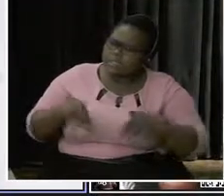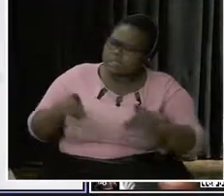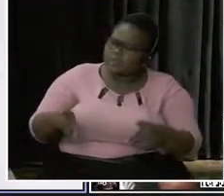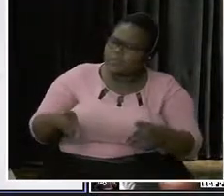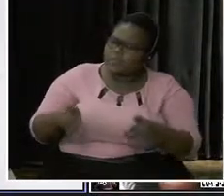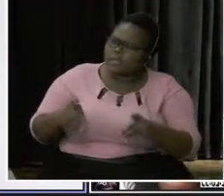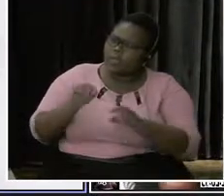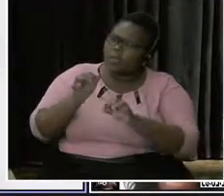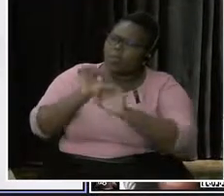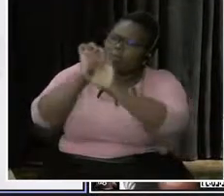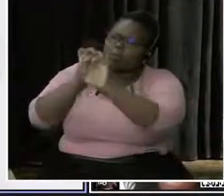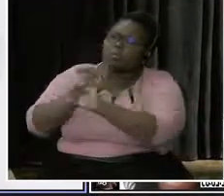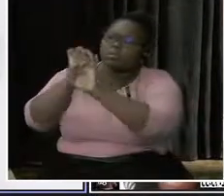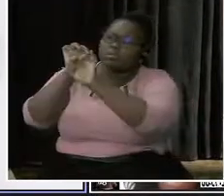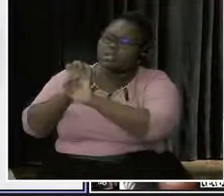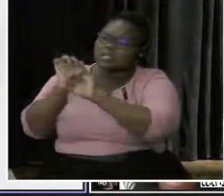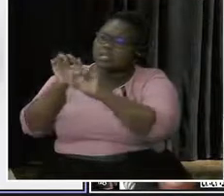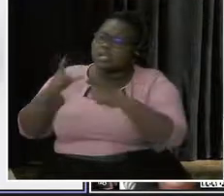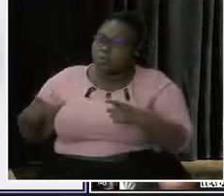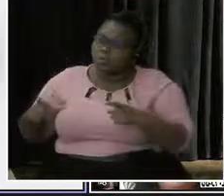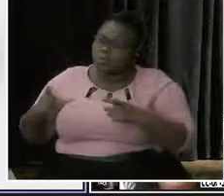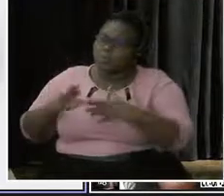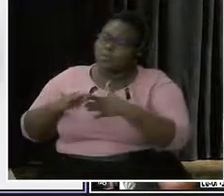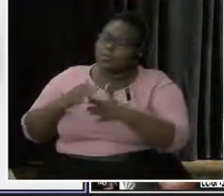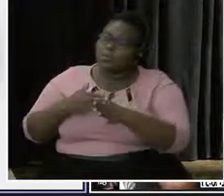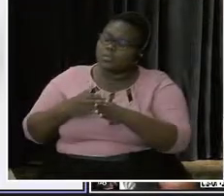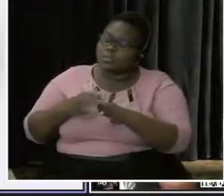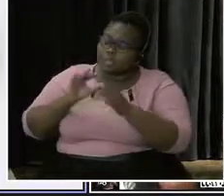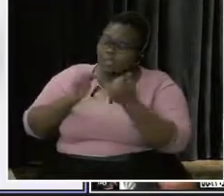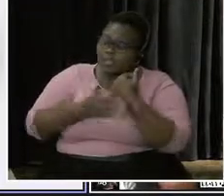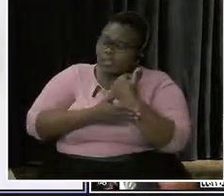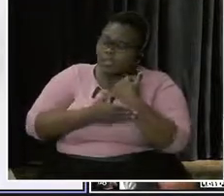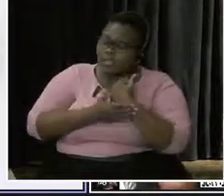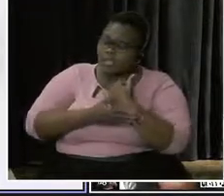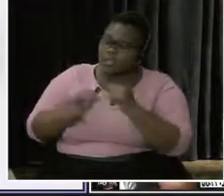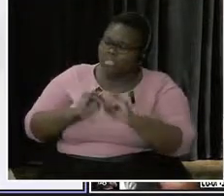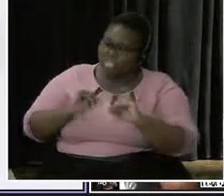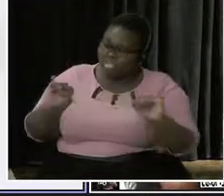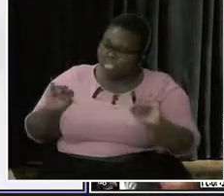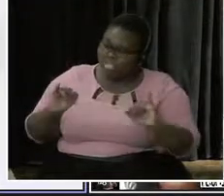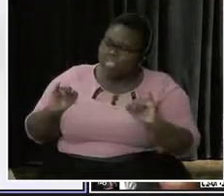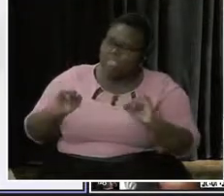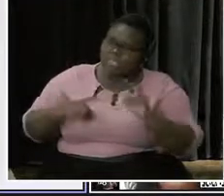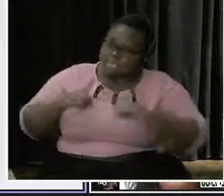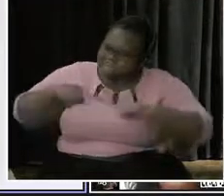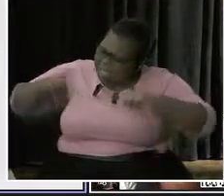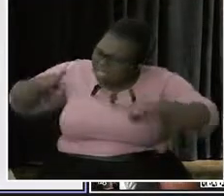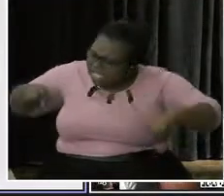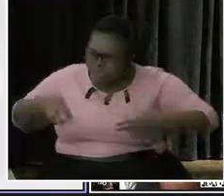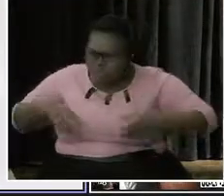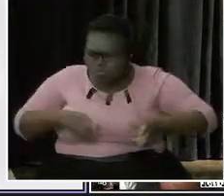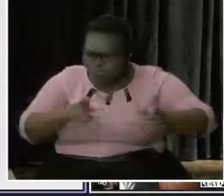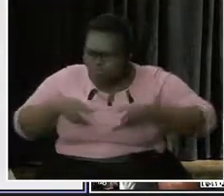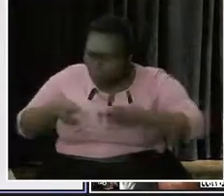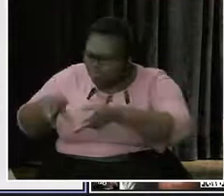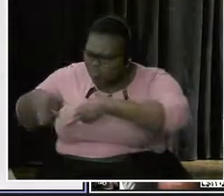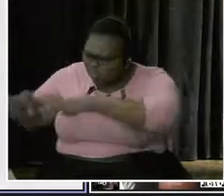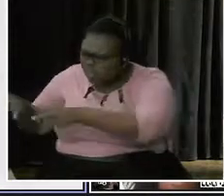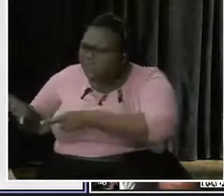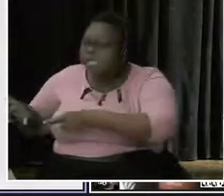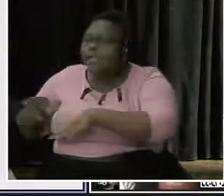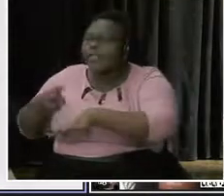when the country is still on high alert. Communities that were stormed like Duff's Road, Phoenix, Verulam, Tongaat have to yet again look within